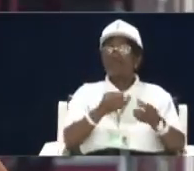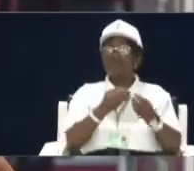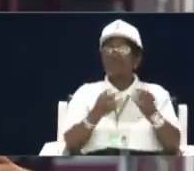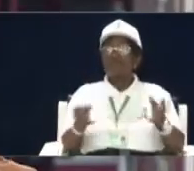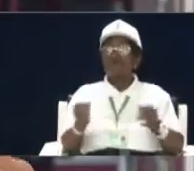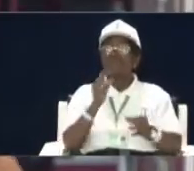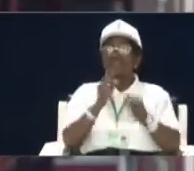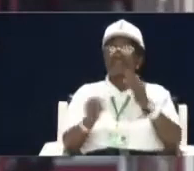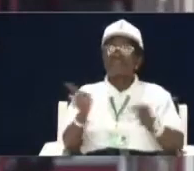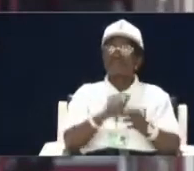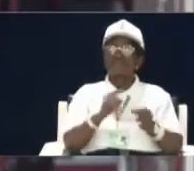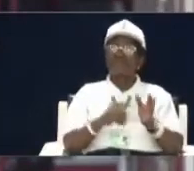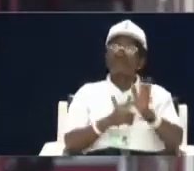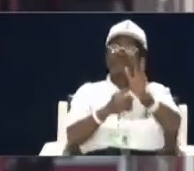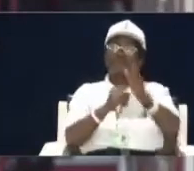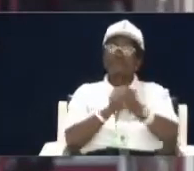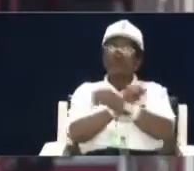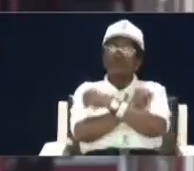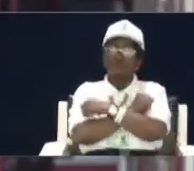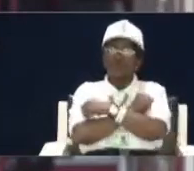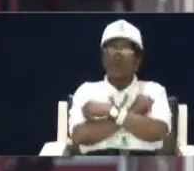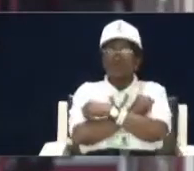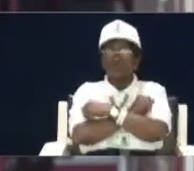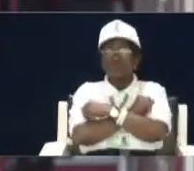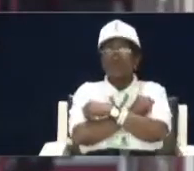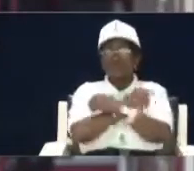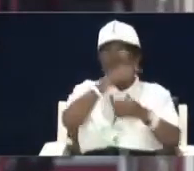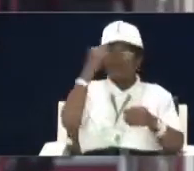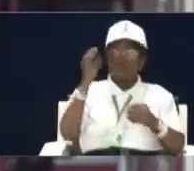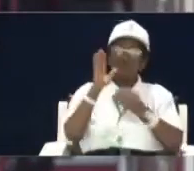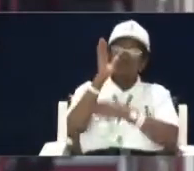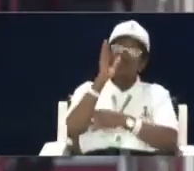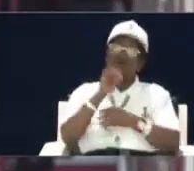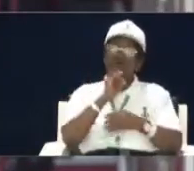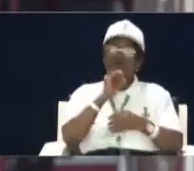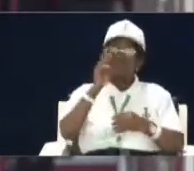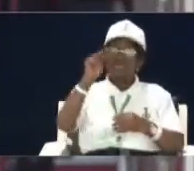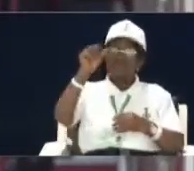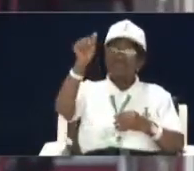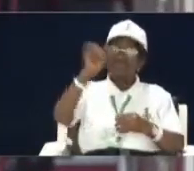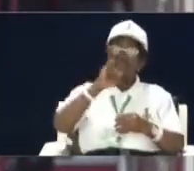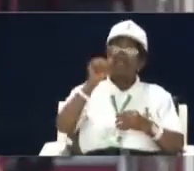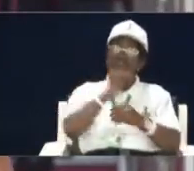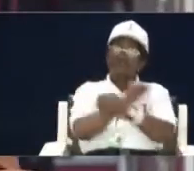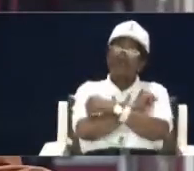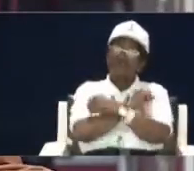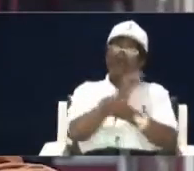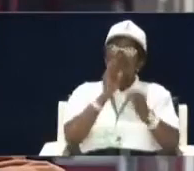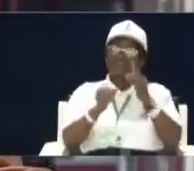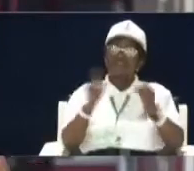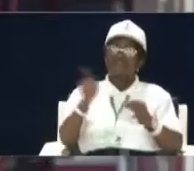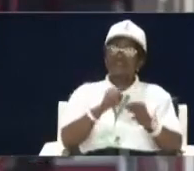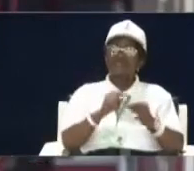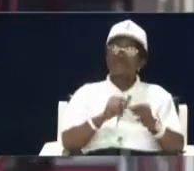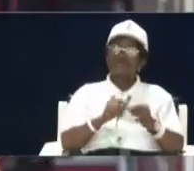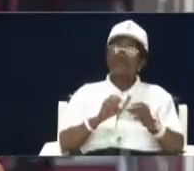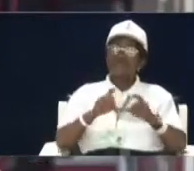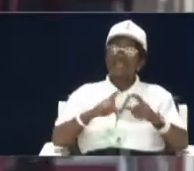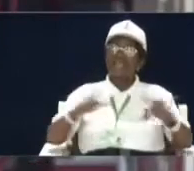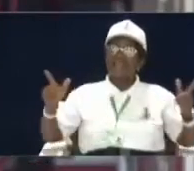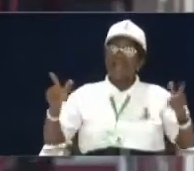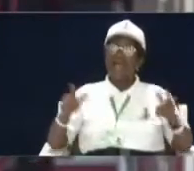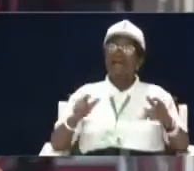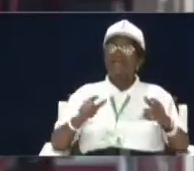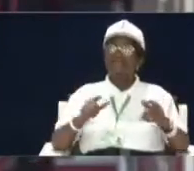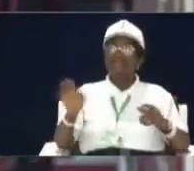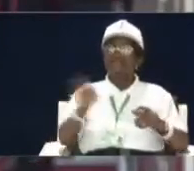If you show love, because God himself is love, if you expand, if you